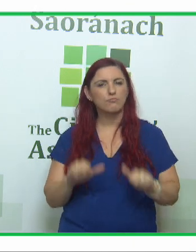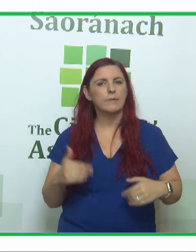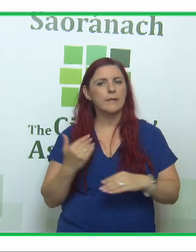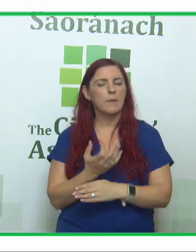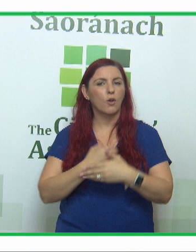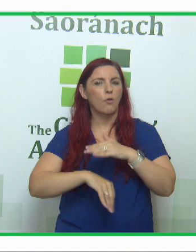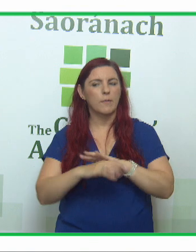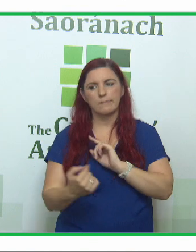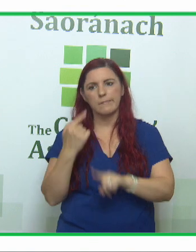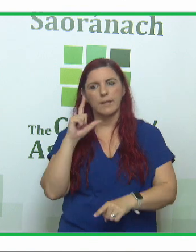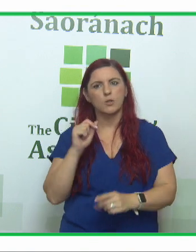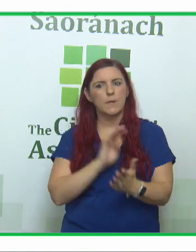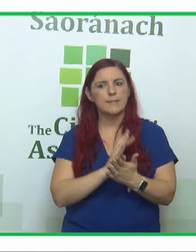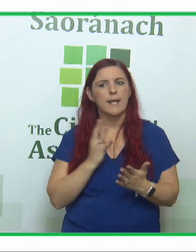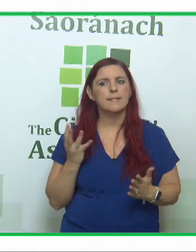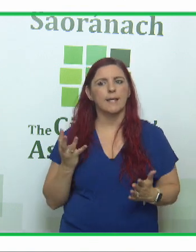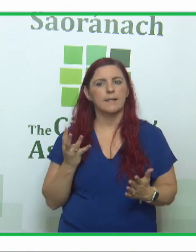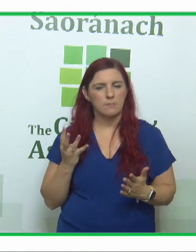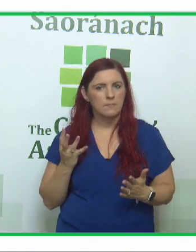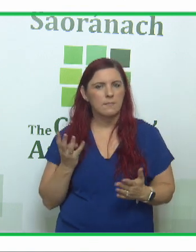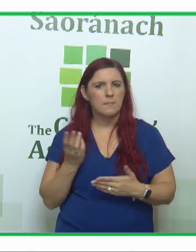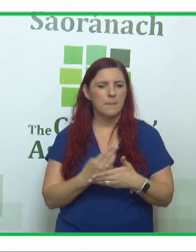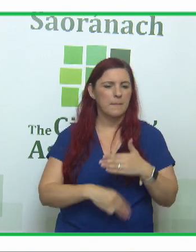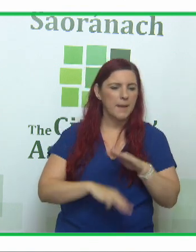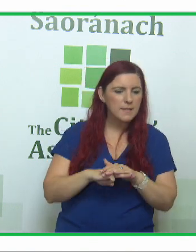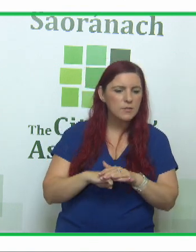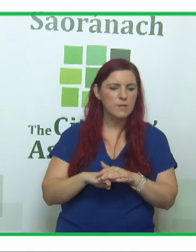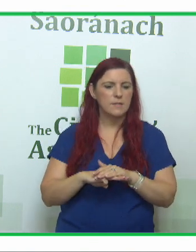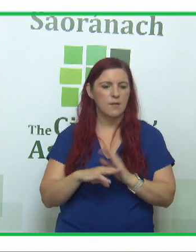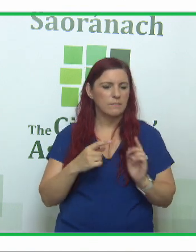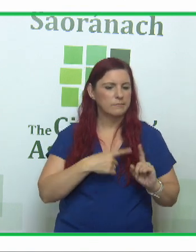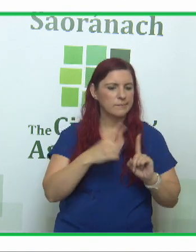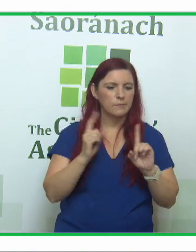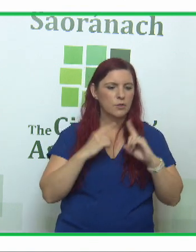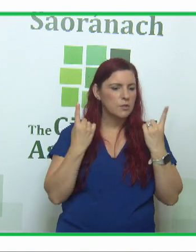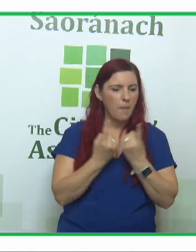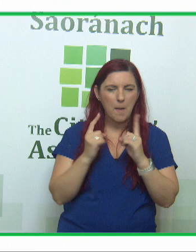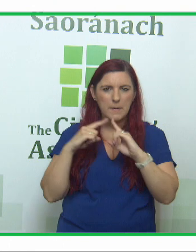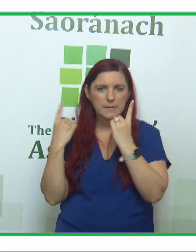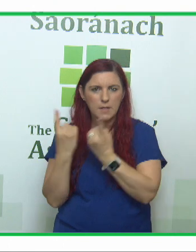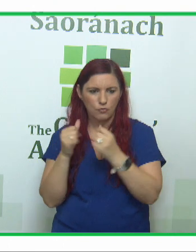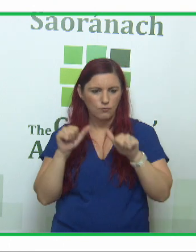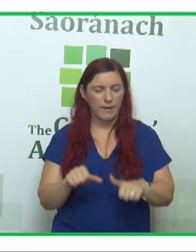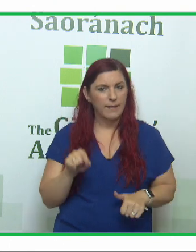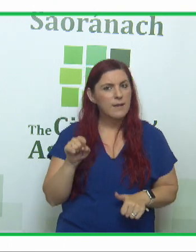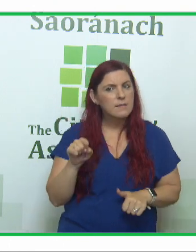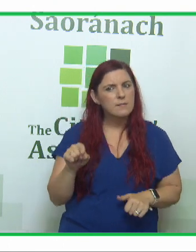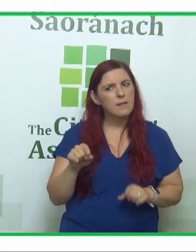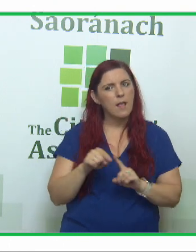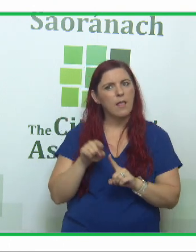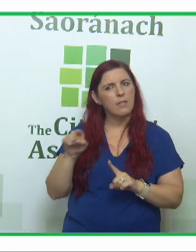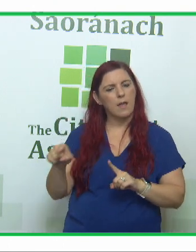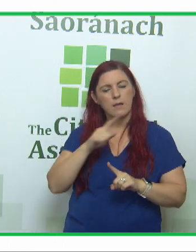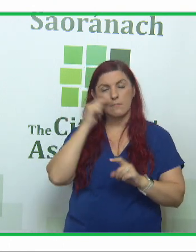government in 2019, ministers of different departments, where we set out